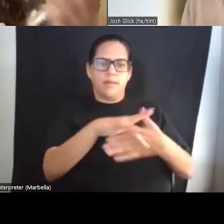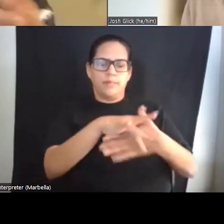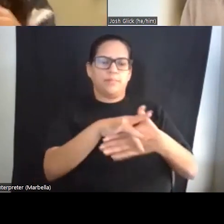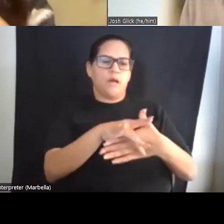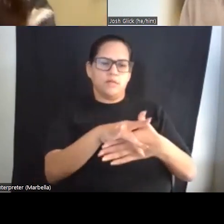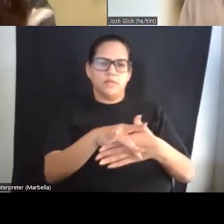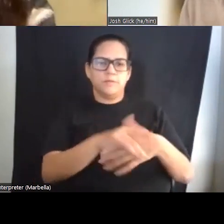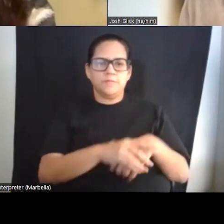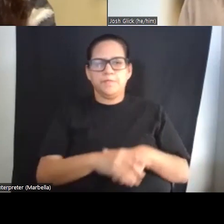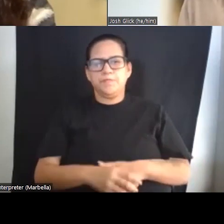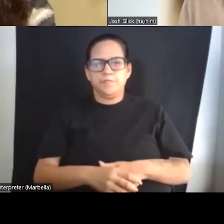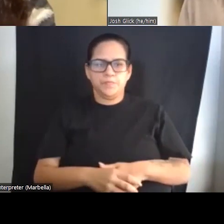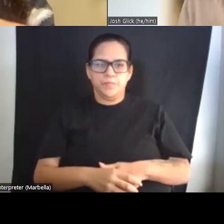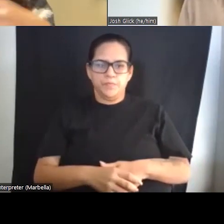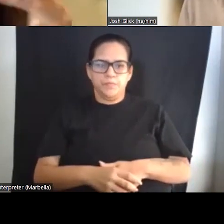content.